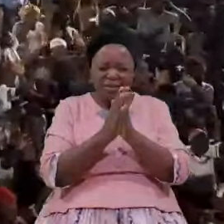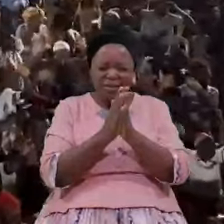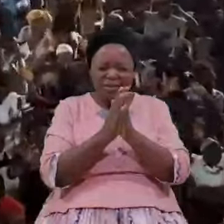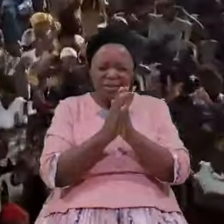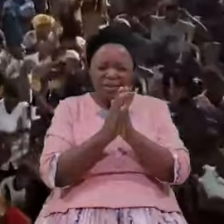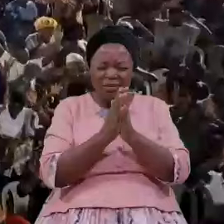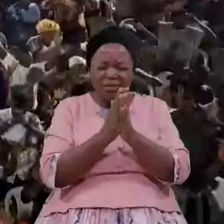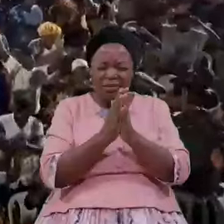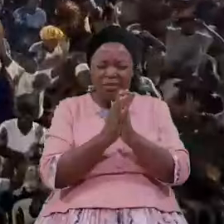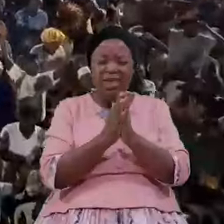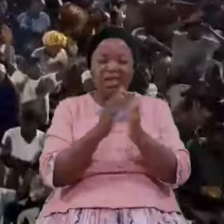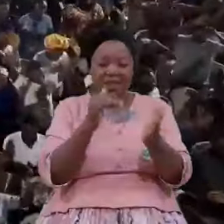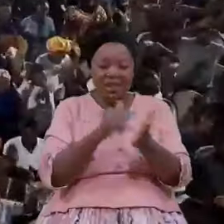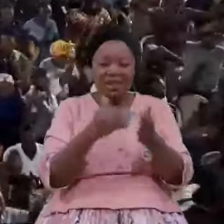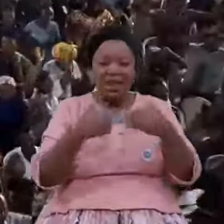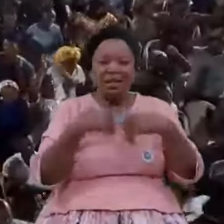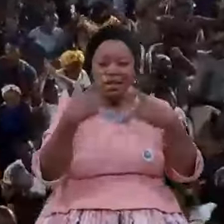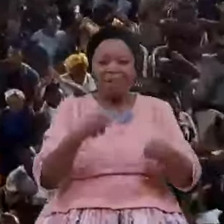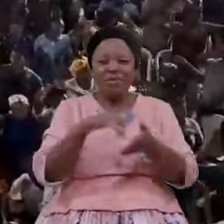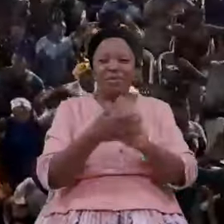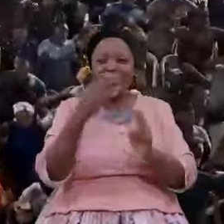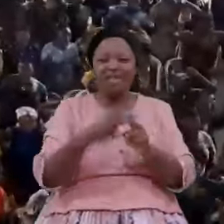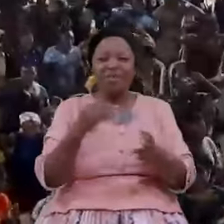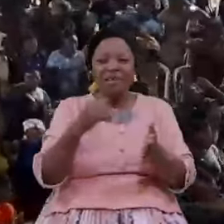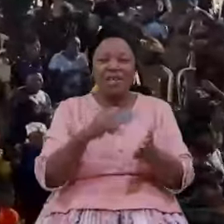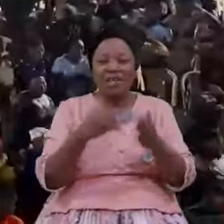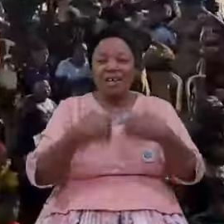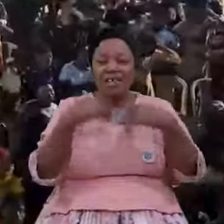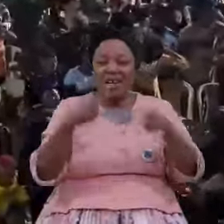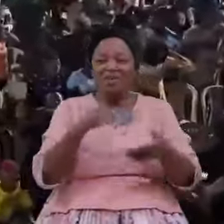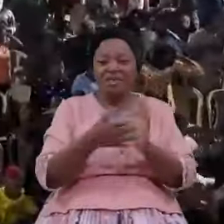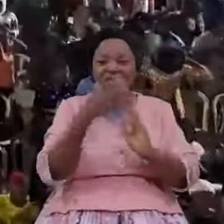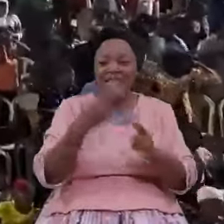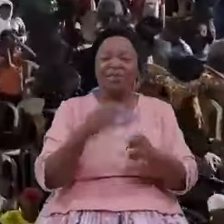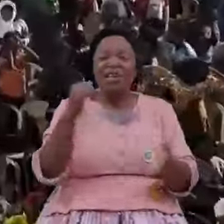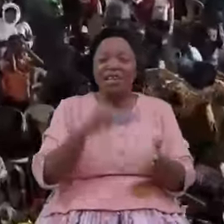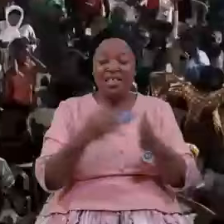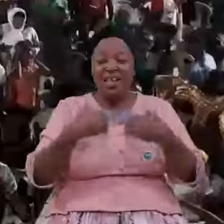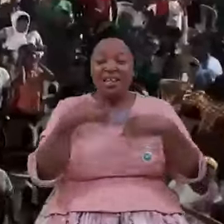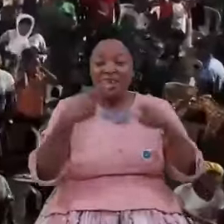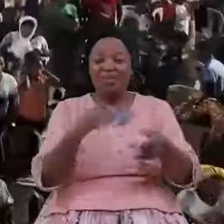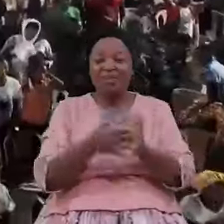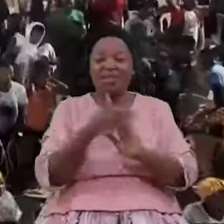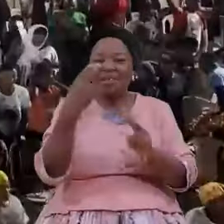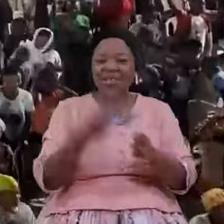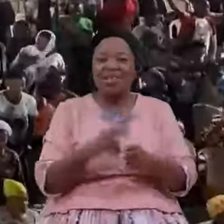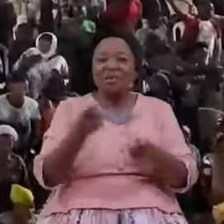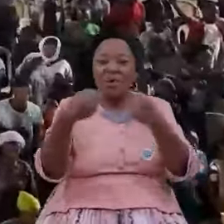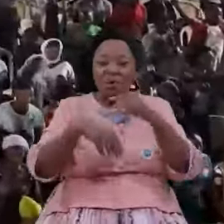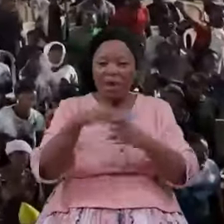It's done. It's done. It's done. You come out as you